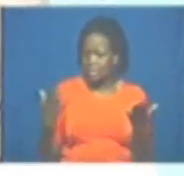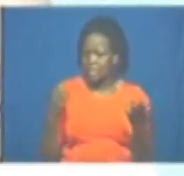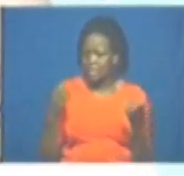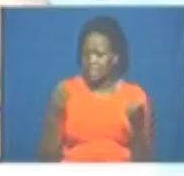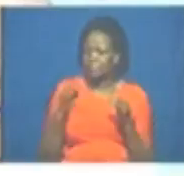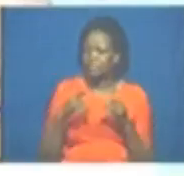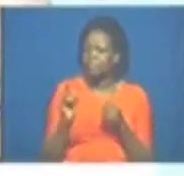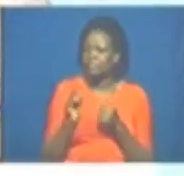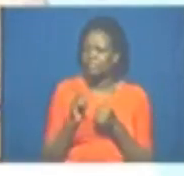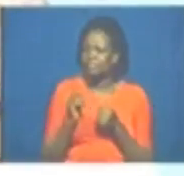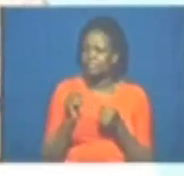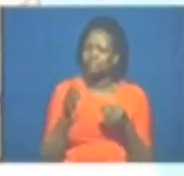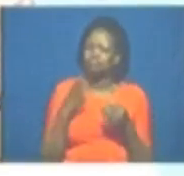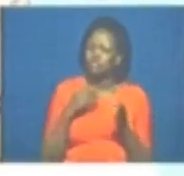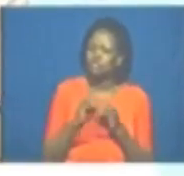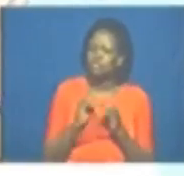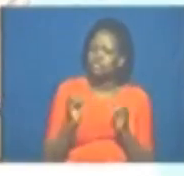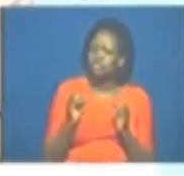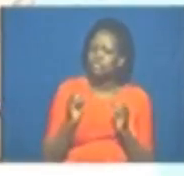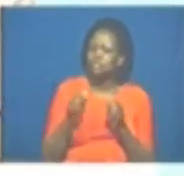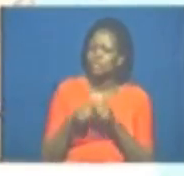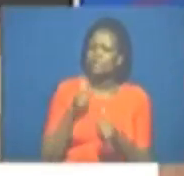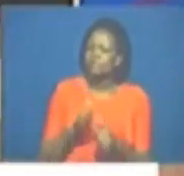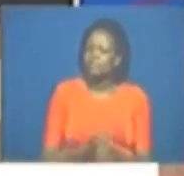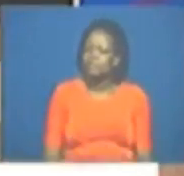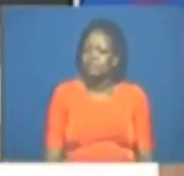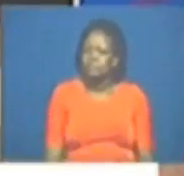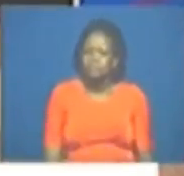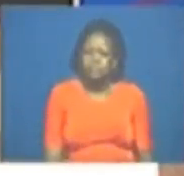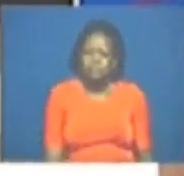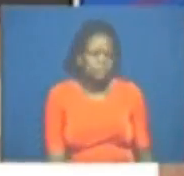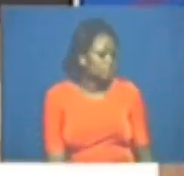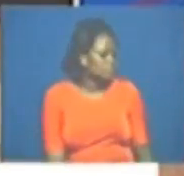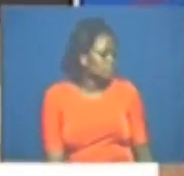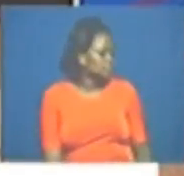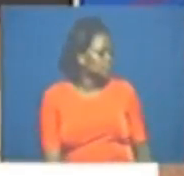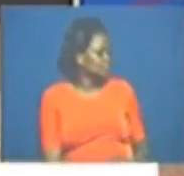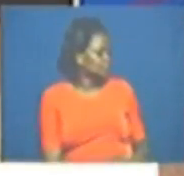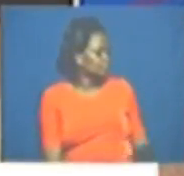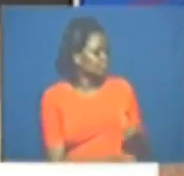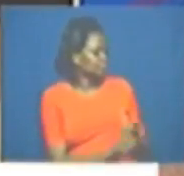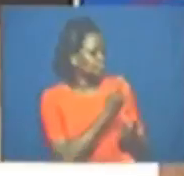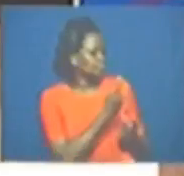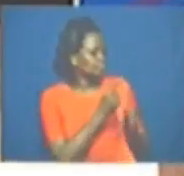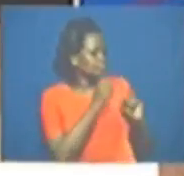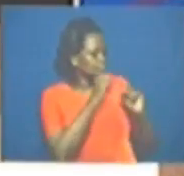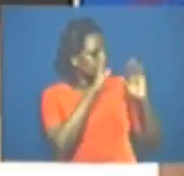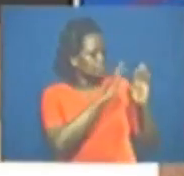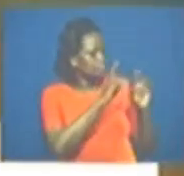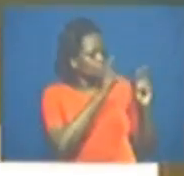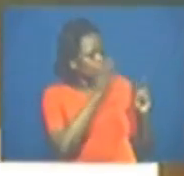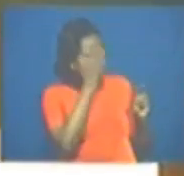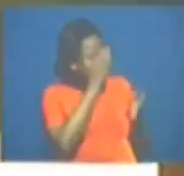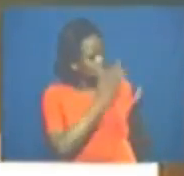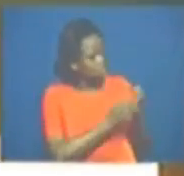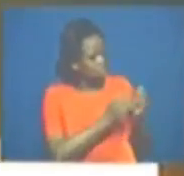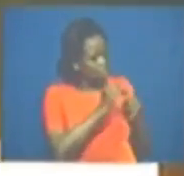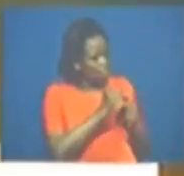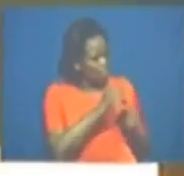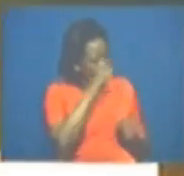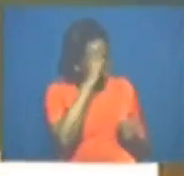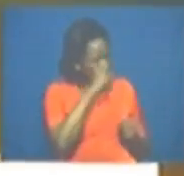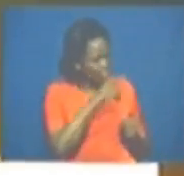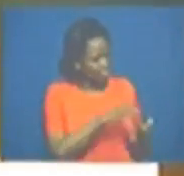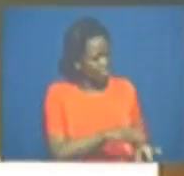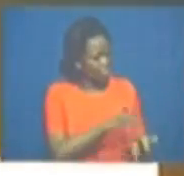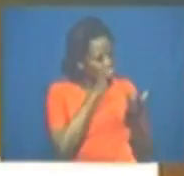resist. Okay. Yeah. And of course, you had raised a very pertinent issue right there, talking about some county governments not prioritizing what they do not